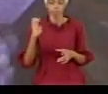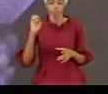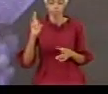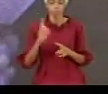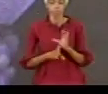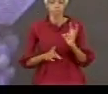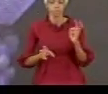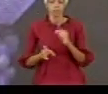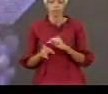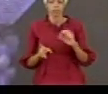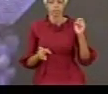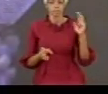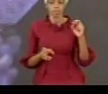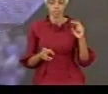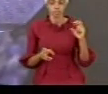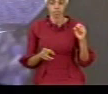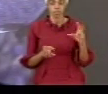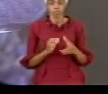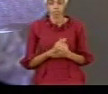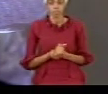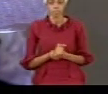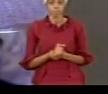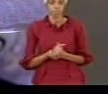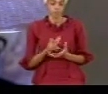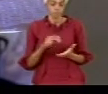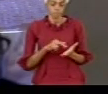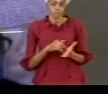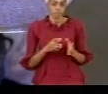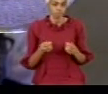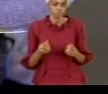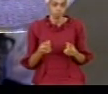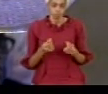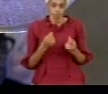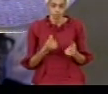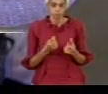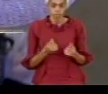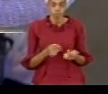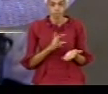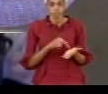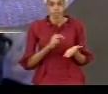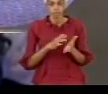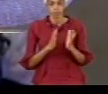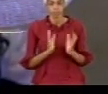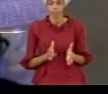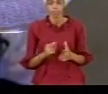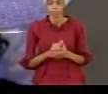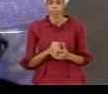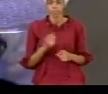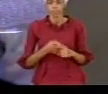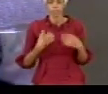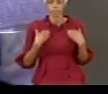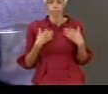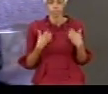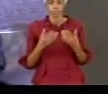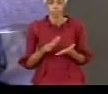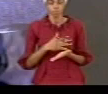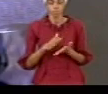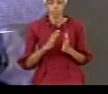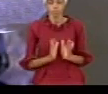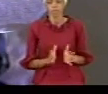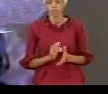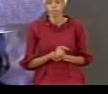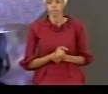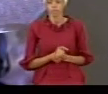you. A first reader from the choir there, the youth choir, please. Our text is from Exodus chapter